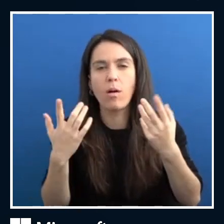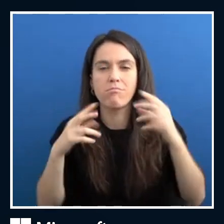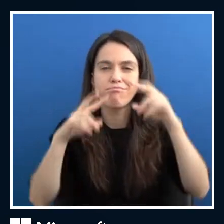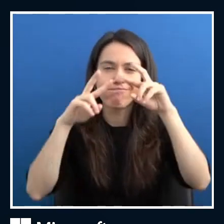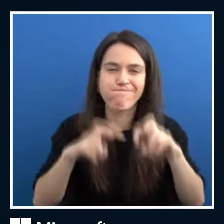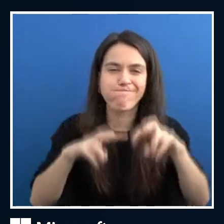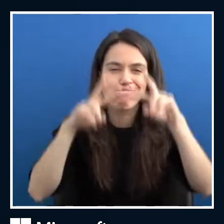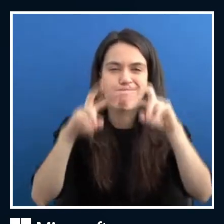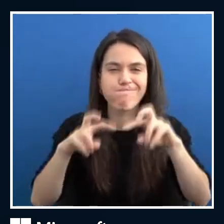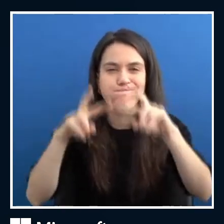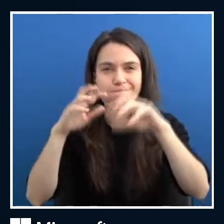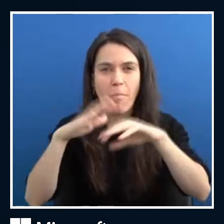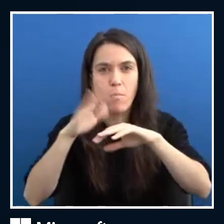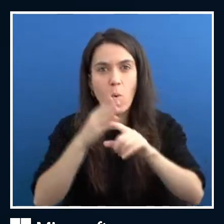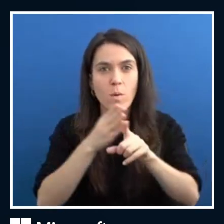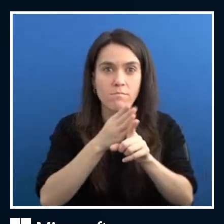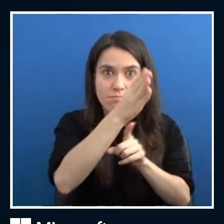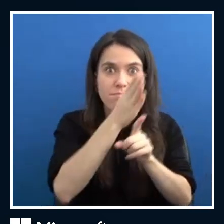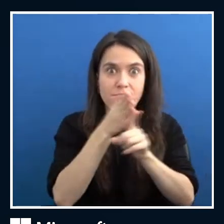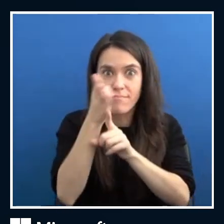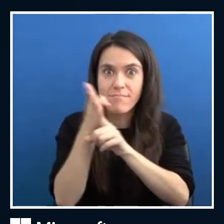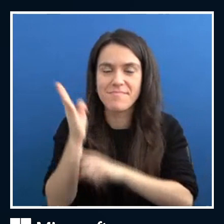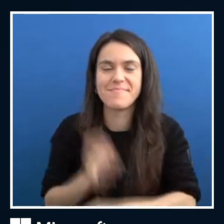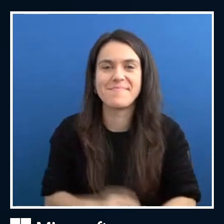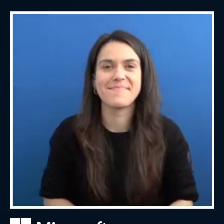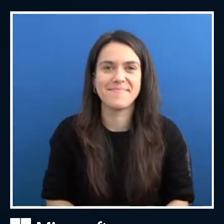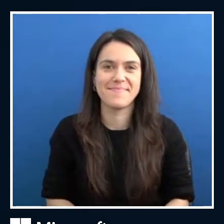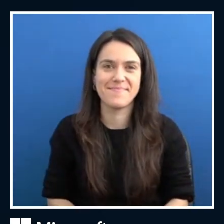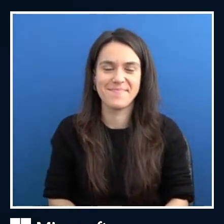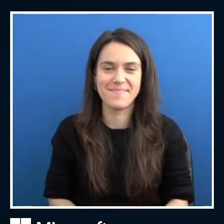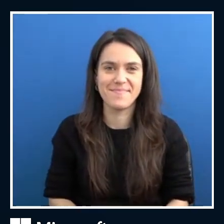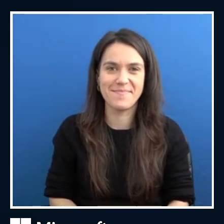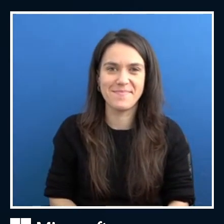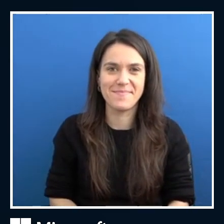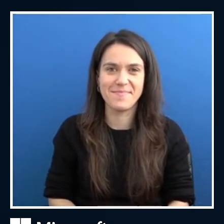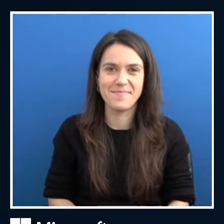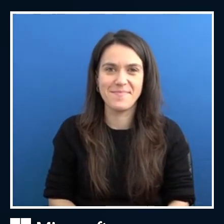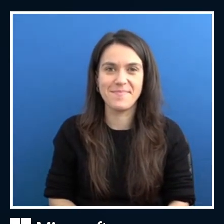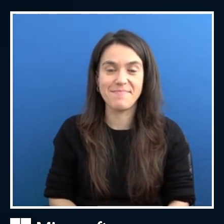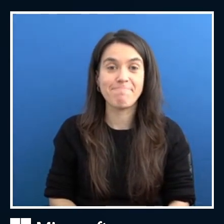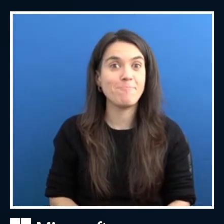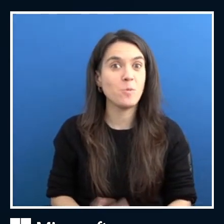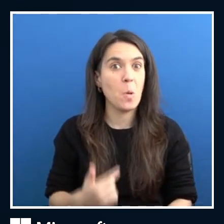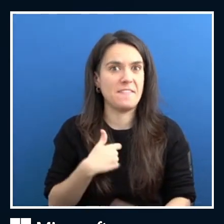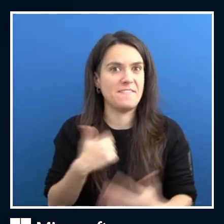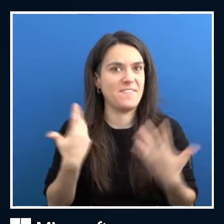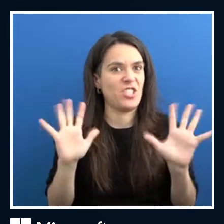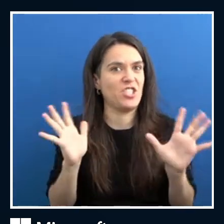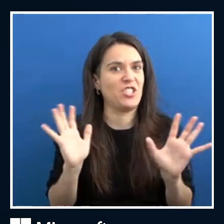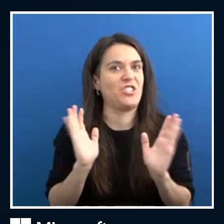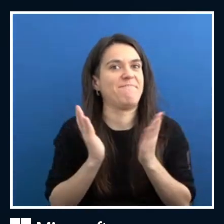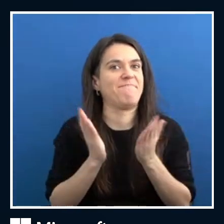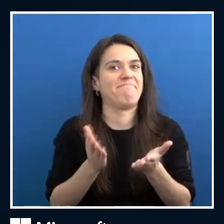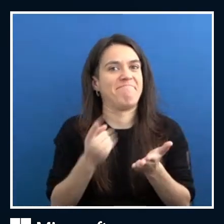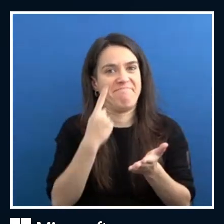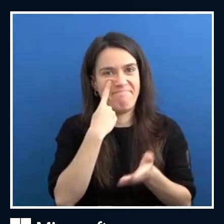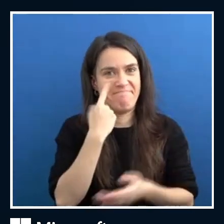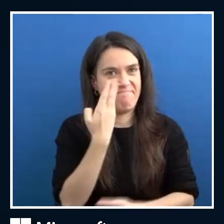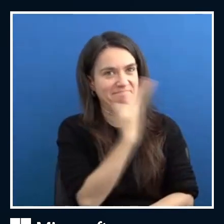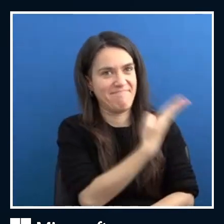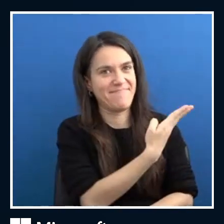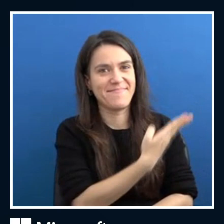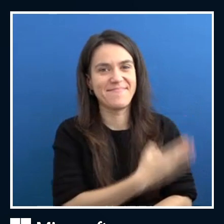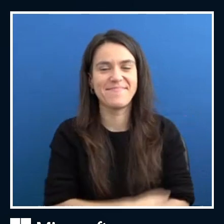the different services. So I did this already. And how does that look? Now let me